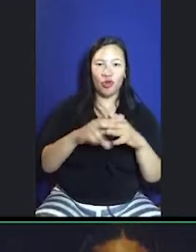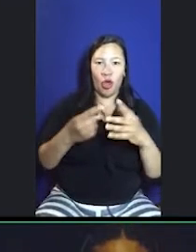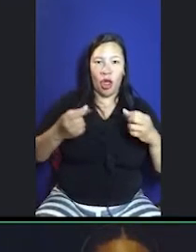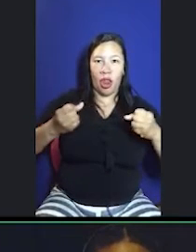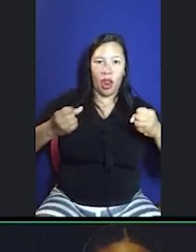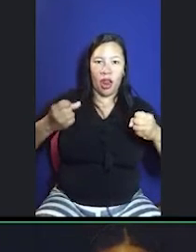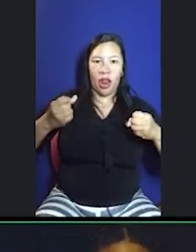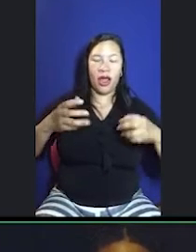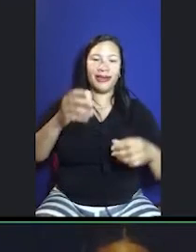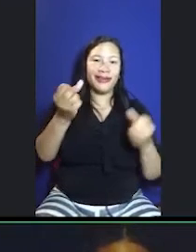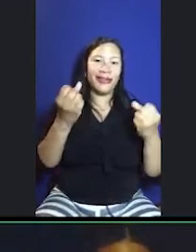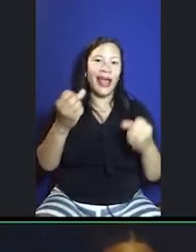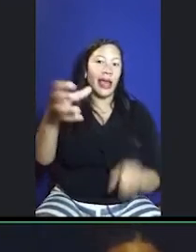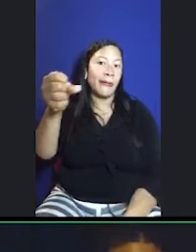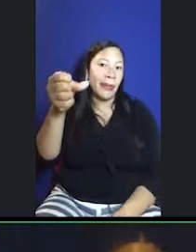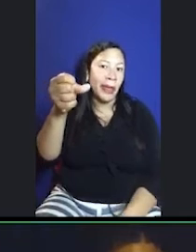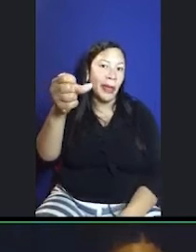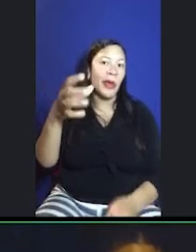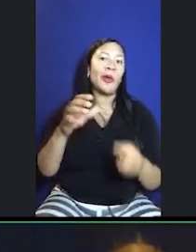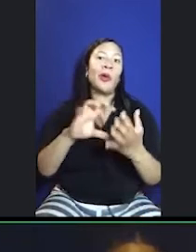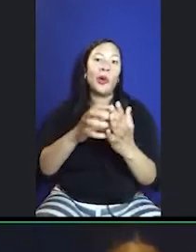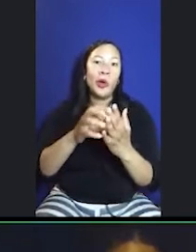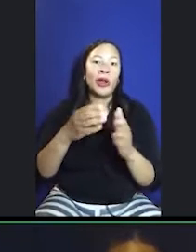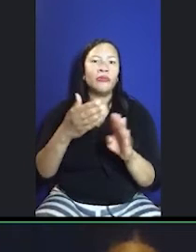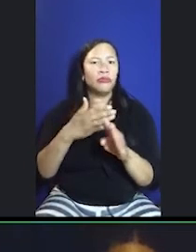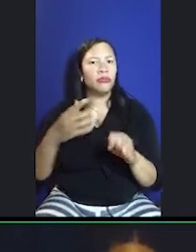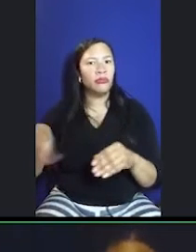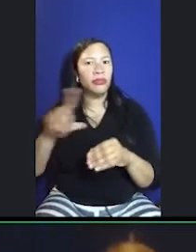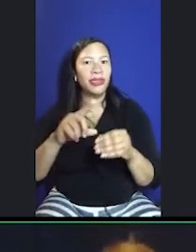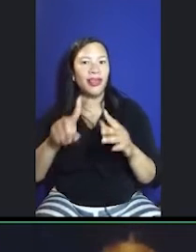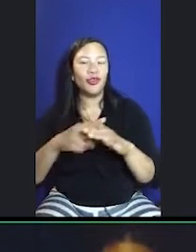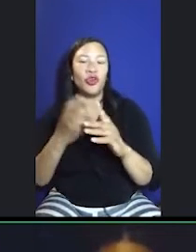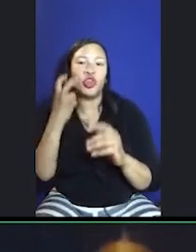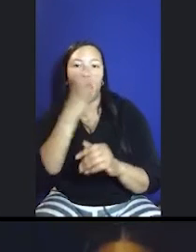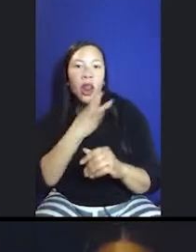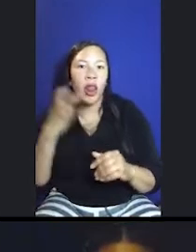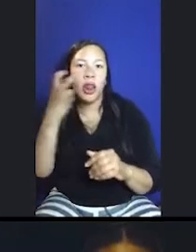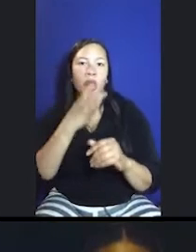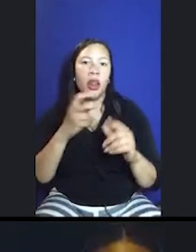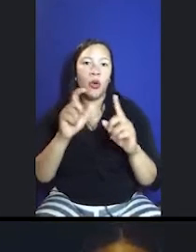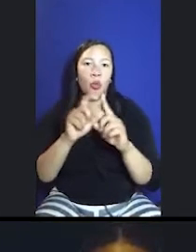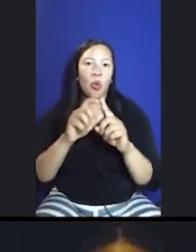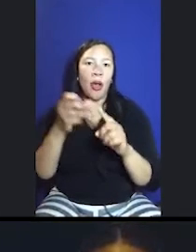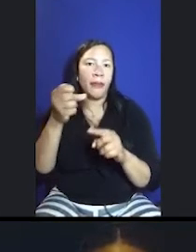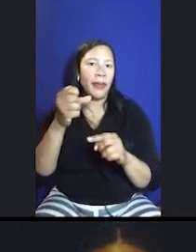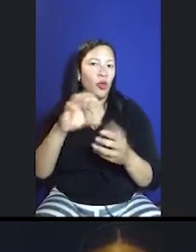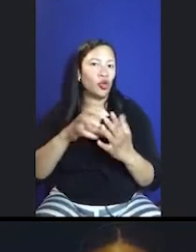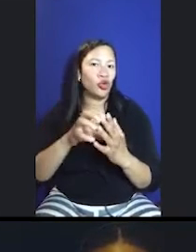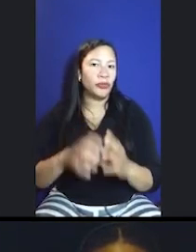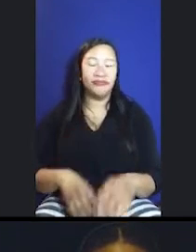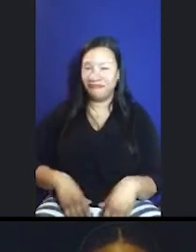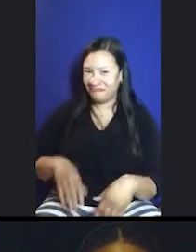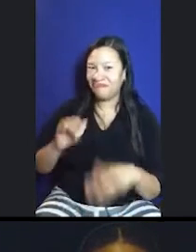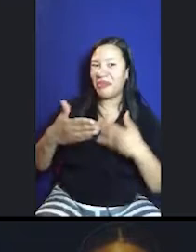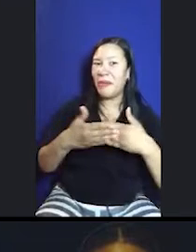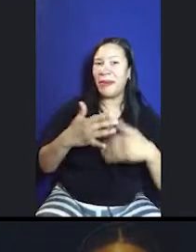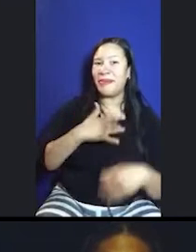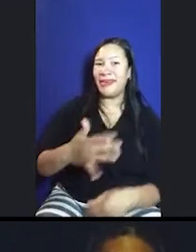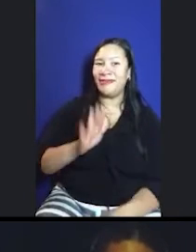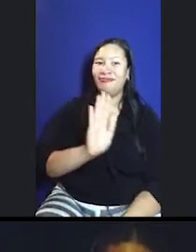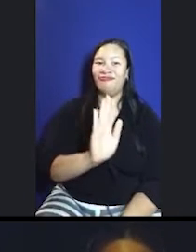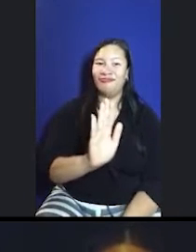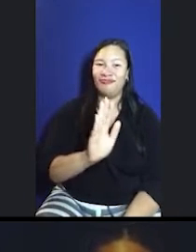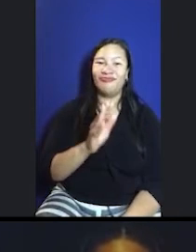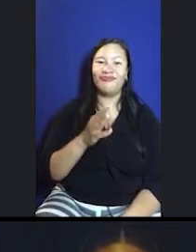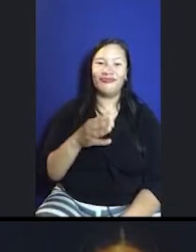doing milk or cookie, things like that before they start actually pronouncing the word milk and cookie. You say that's almost how babies already speak. Besides